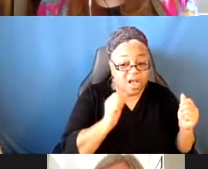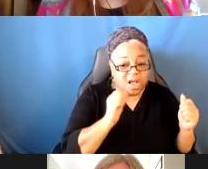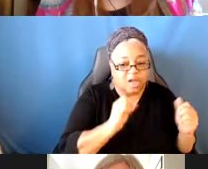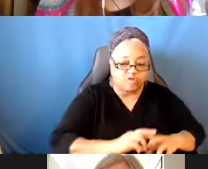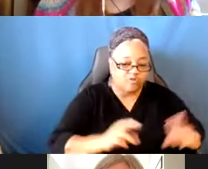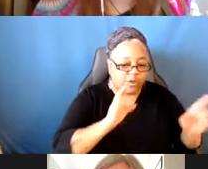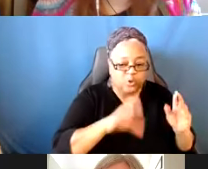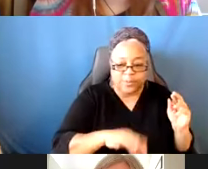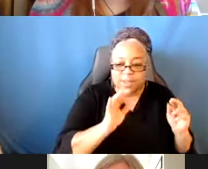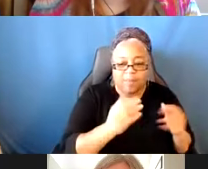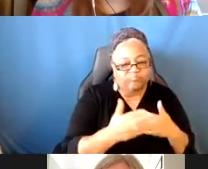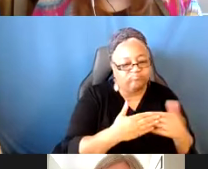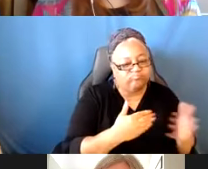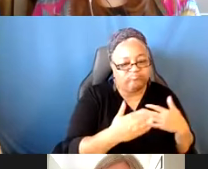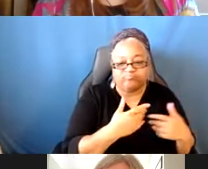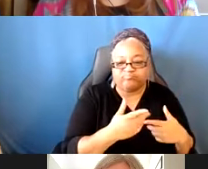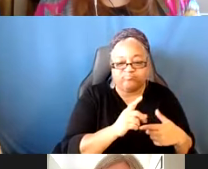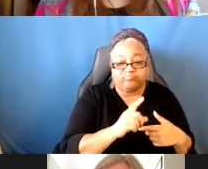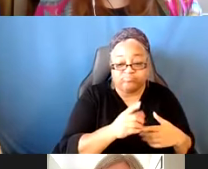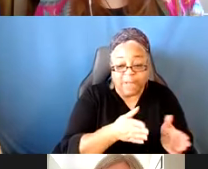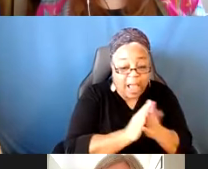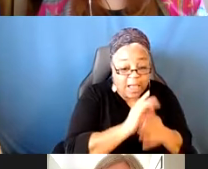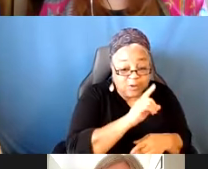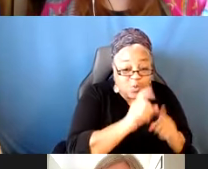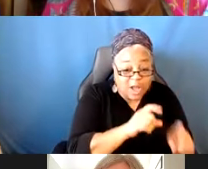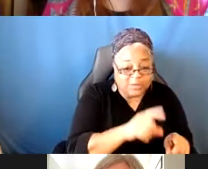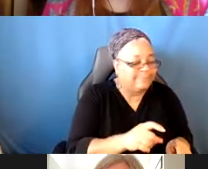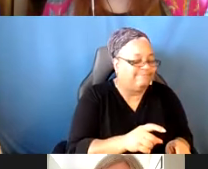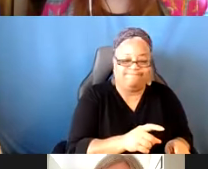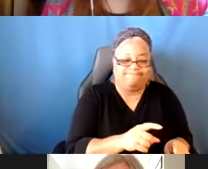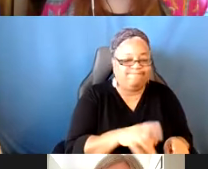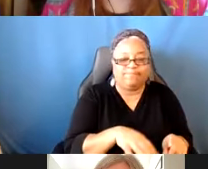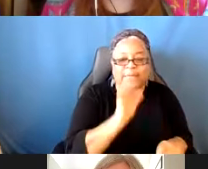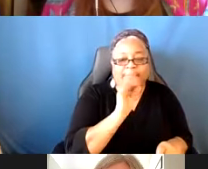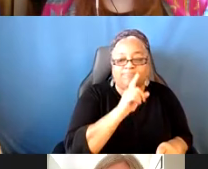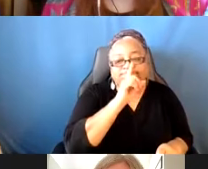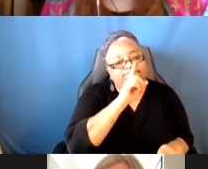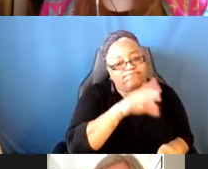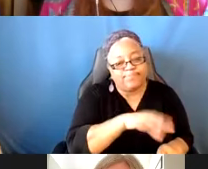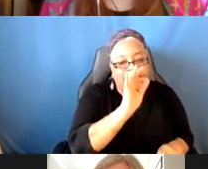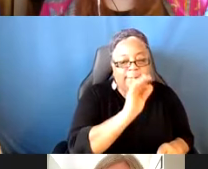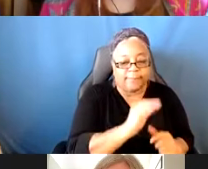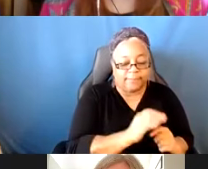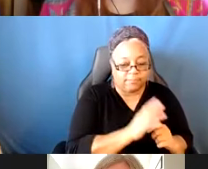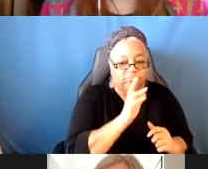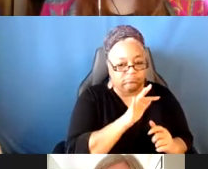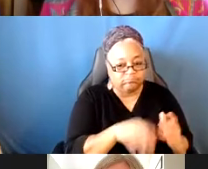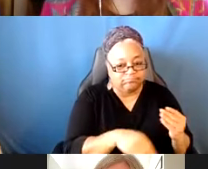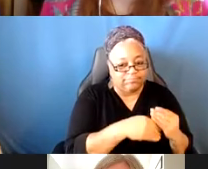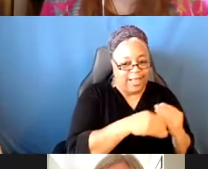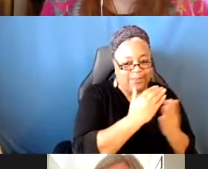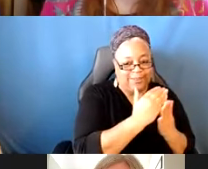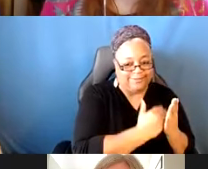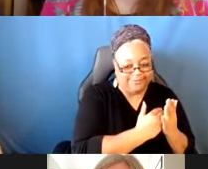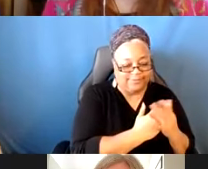up whenever, no questions asked, right away. So we put her on the list. And then